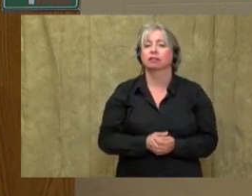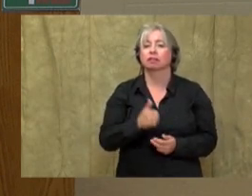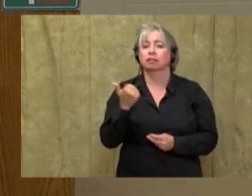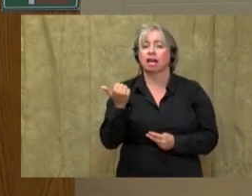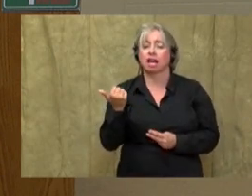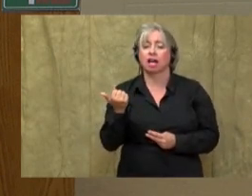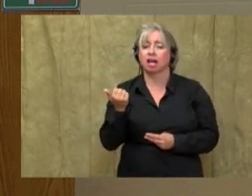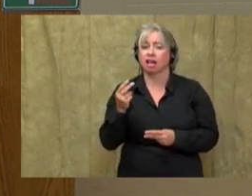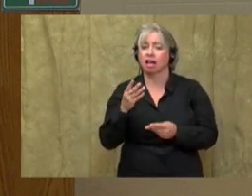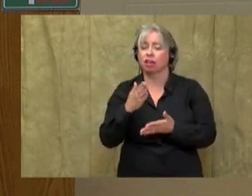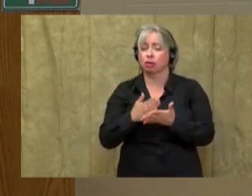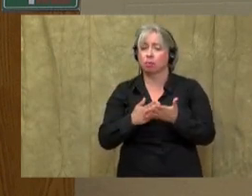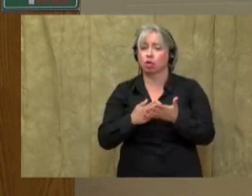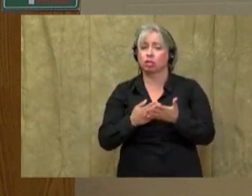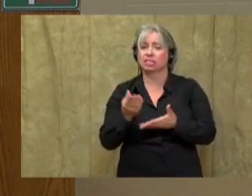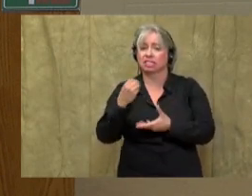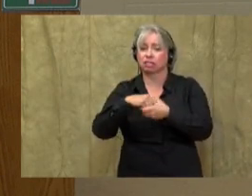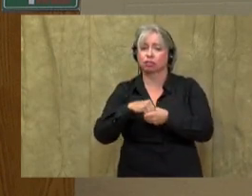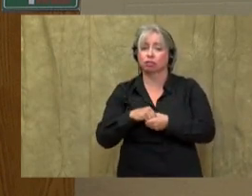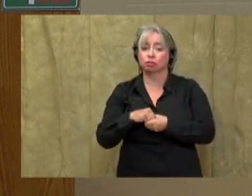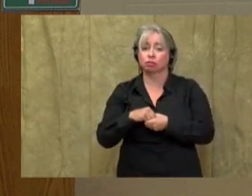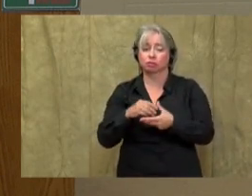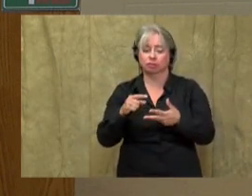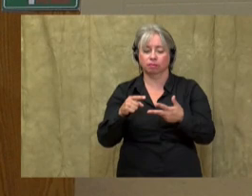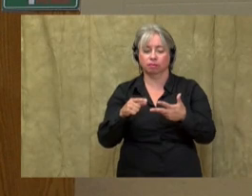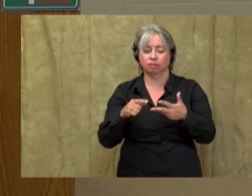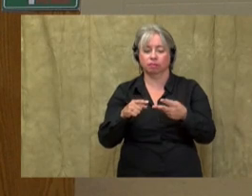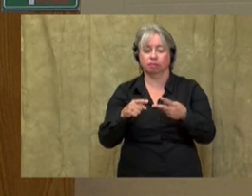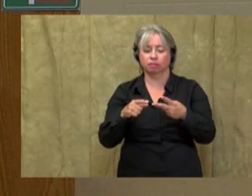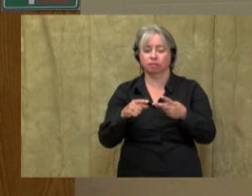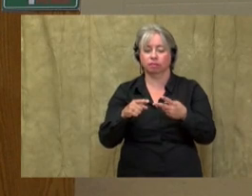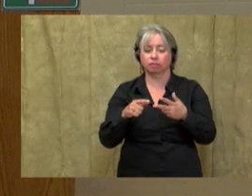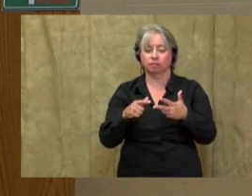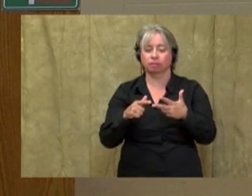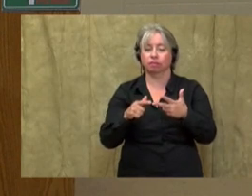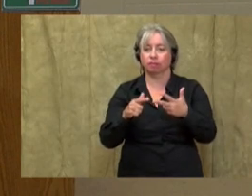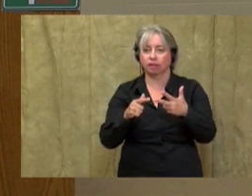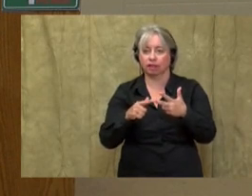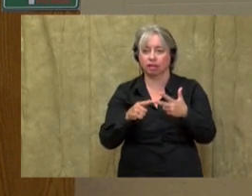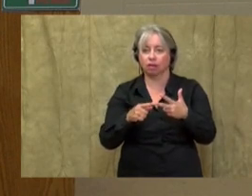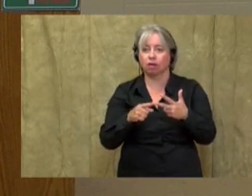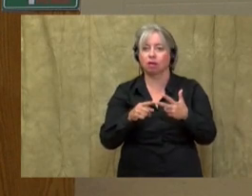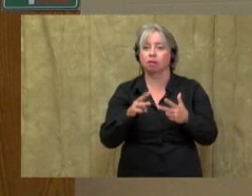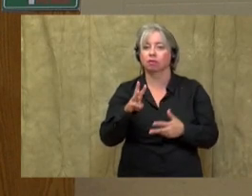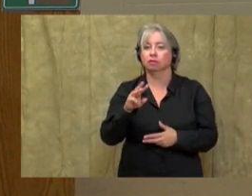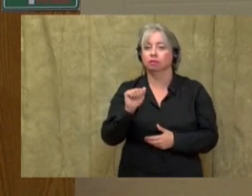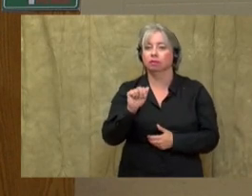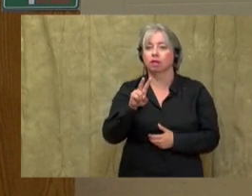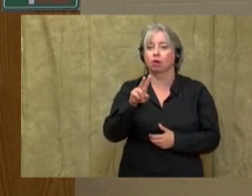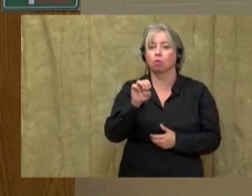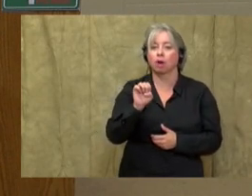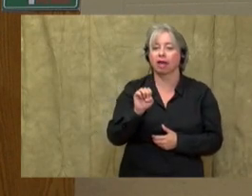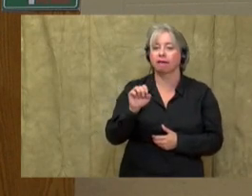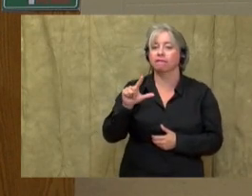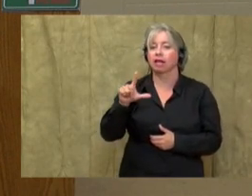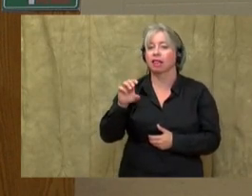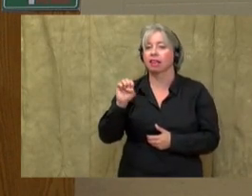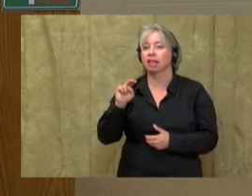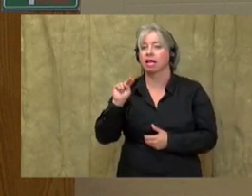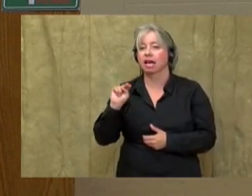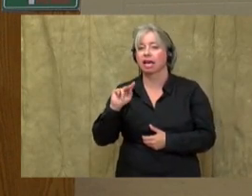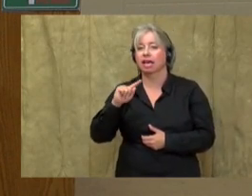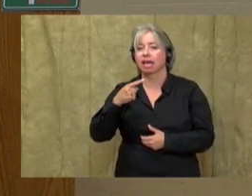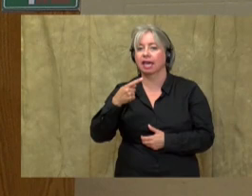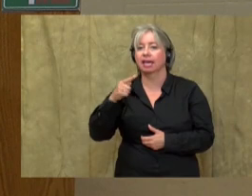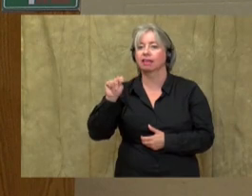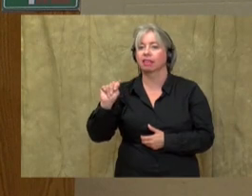we need to be familiar with is wave length. And we measure wave length